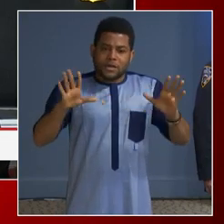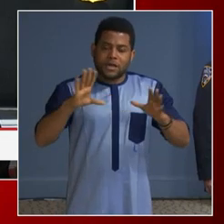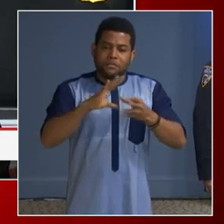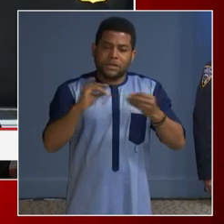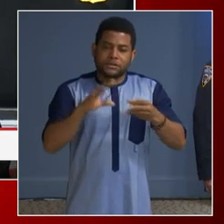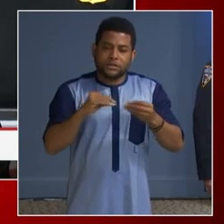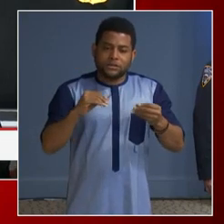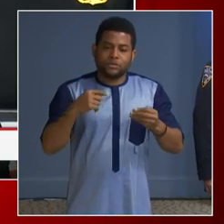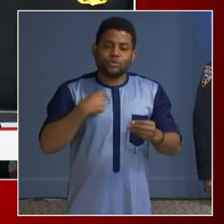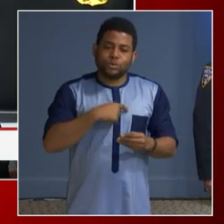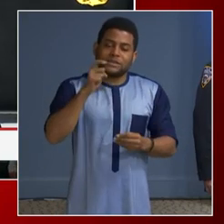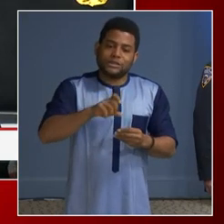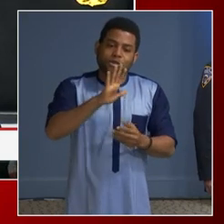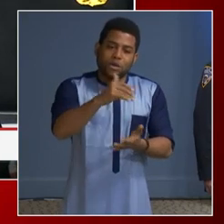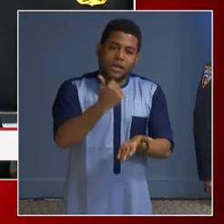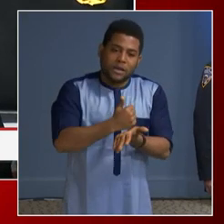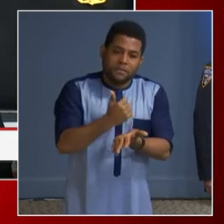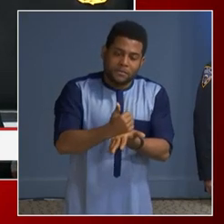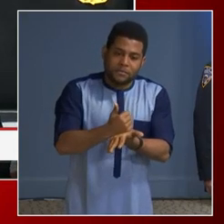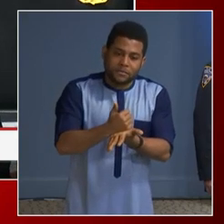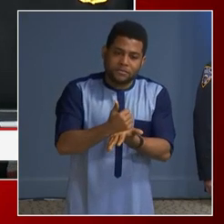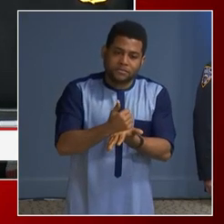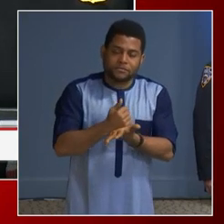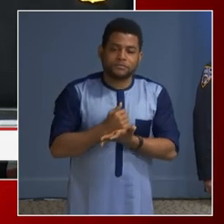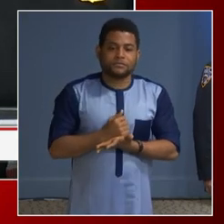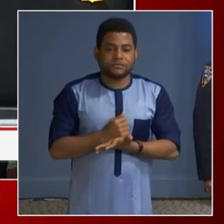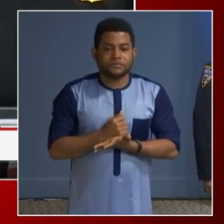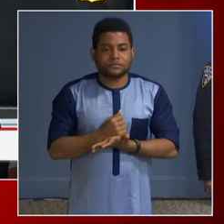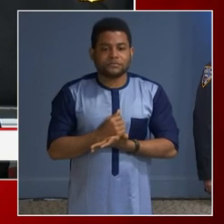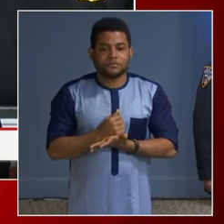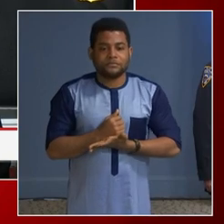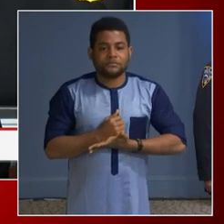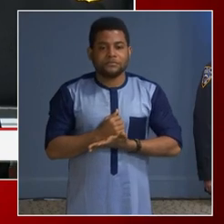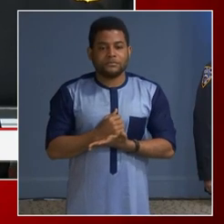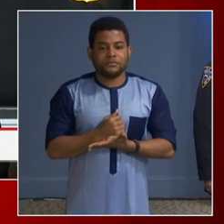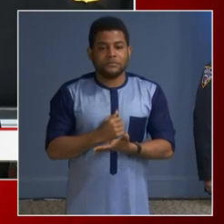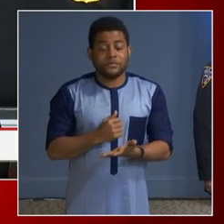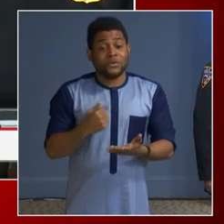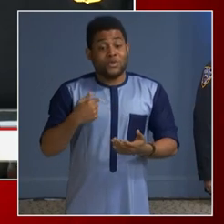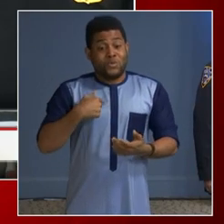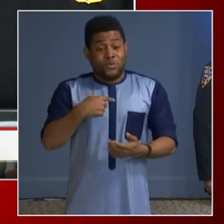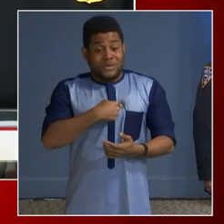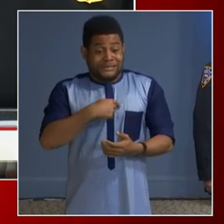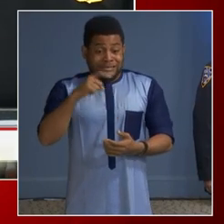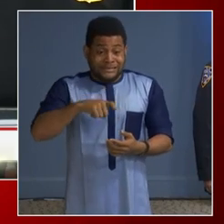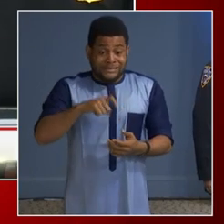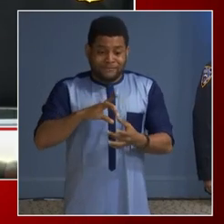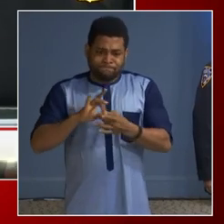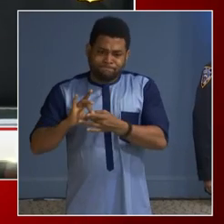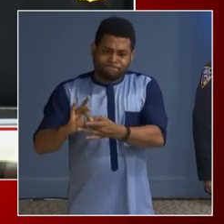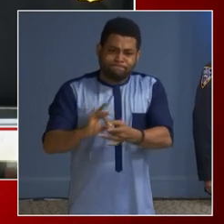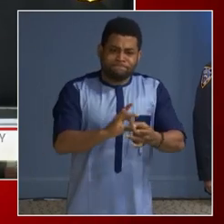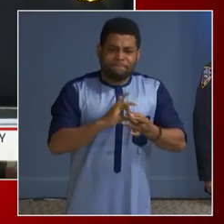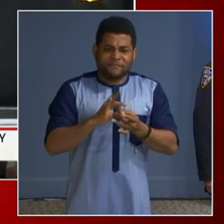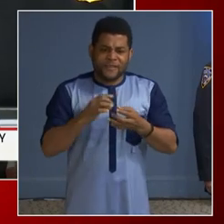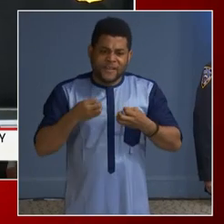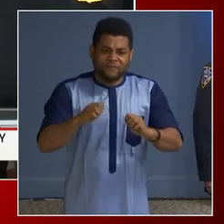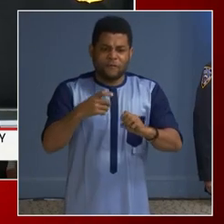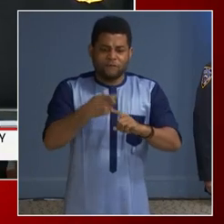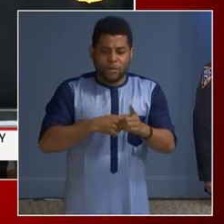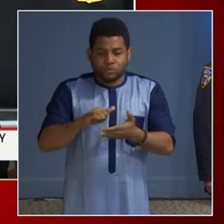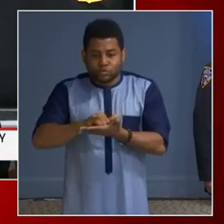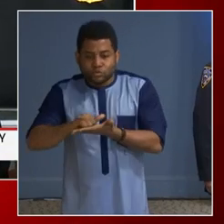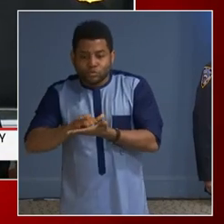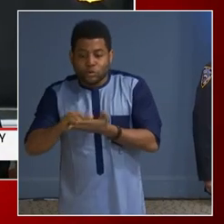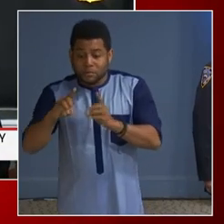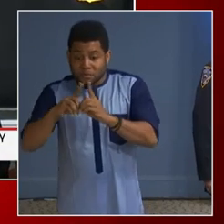public. The work and coordinated effort from the New York City Police Department,